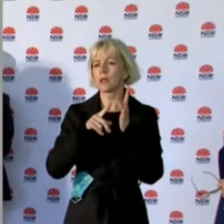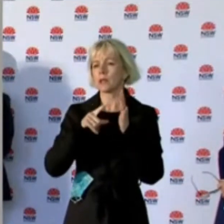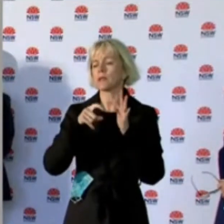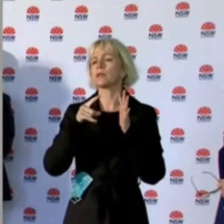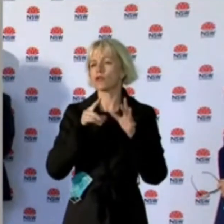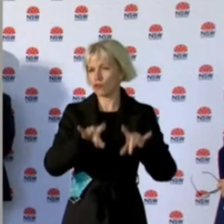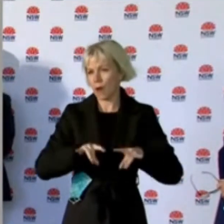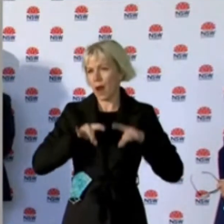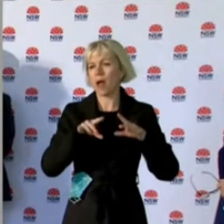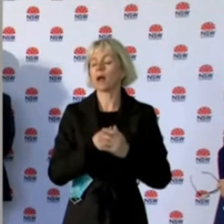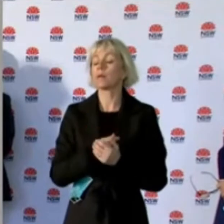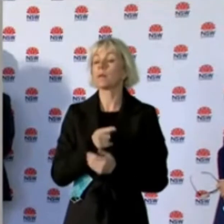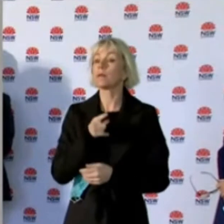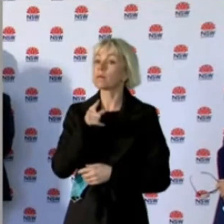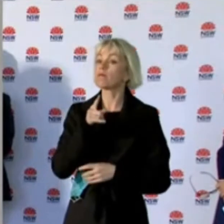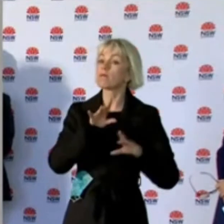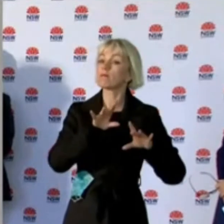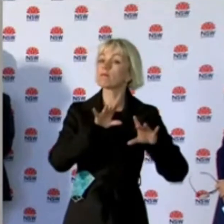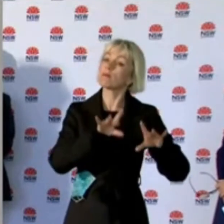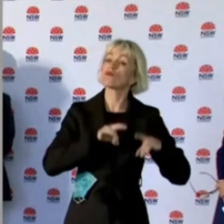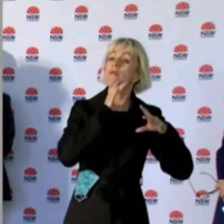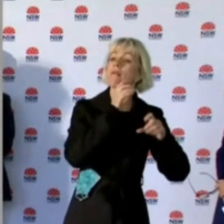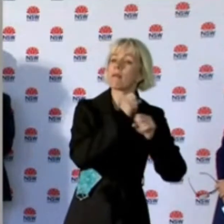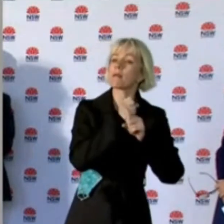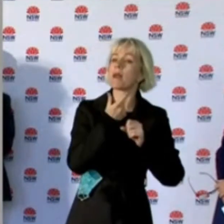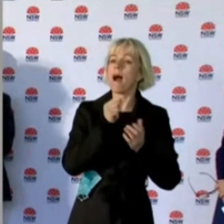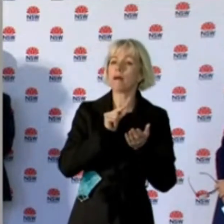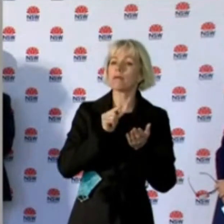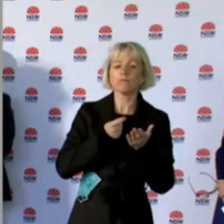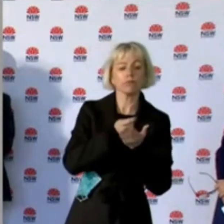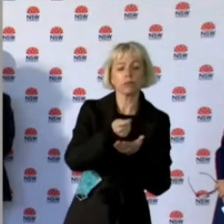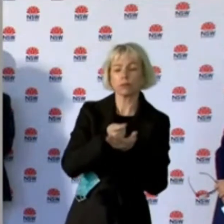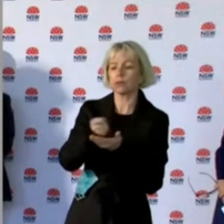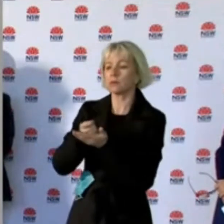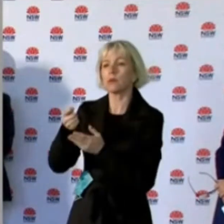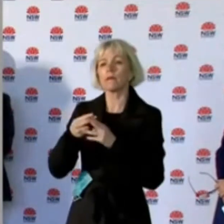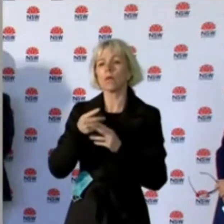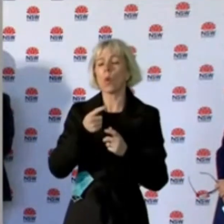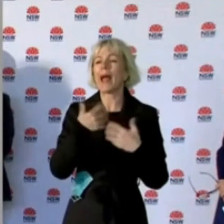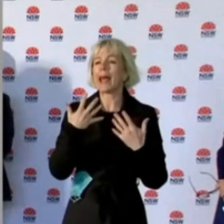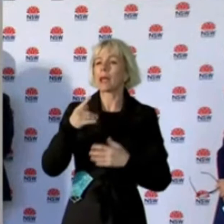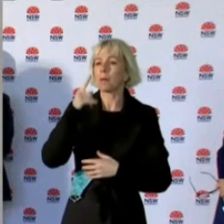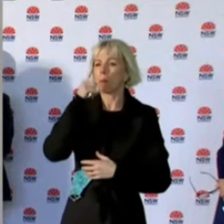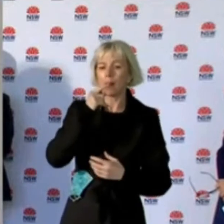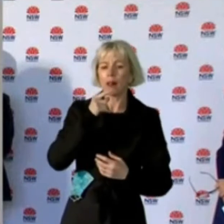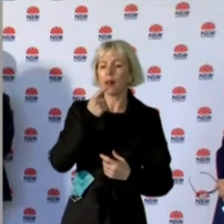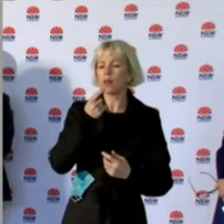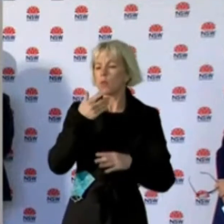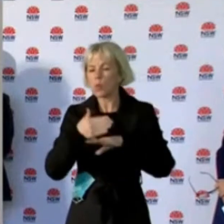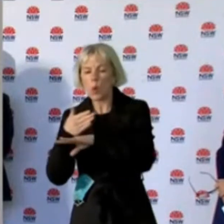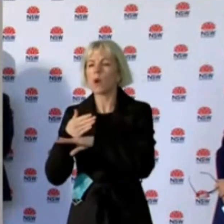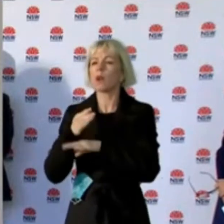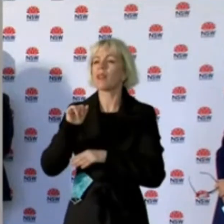just in metropolitan Sydney, but right across the state who have had their hours reduced. In addition to that, businesses, small